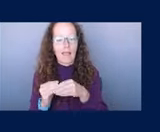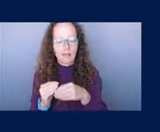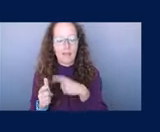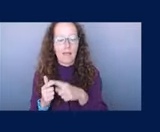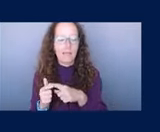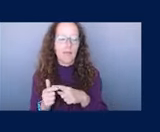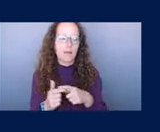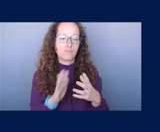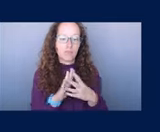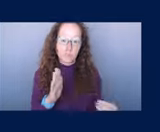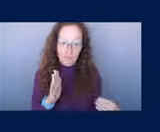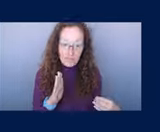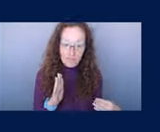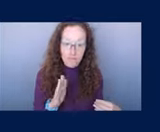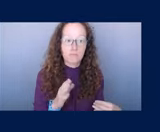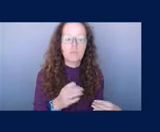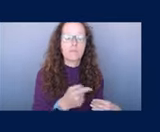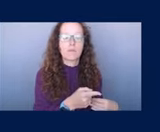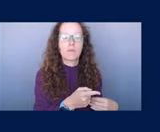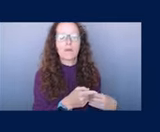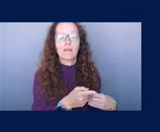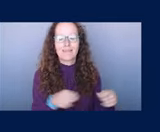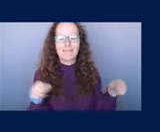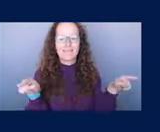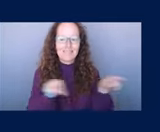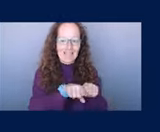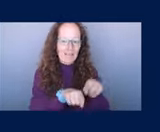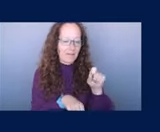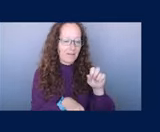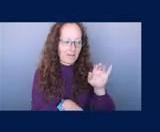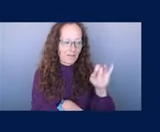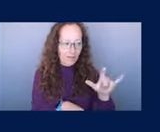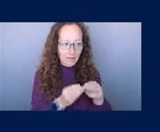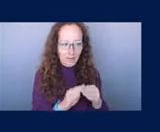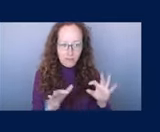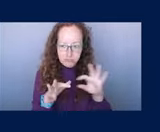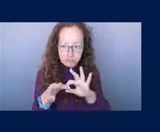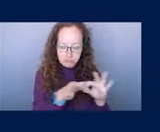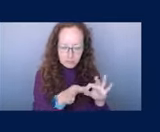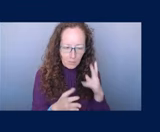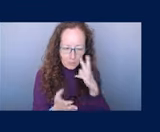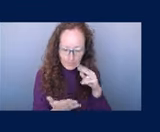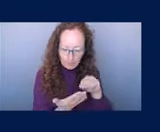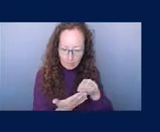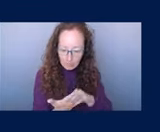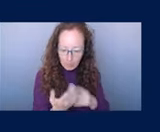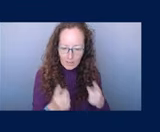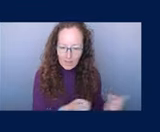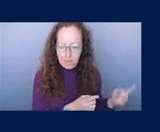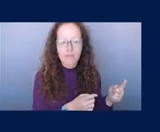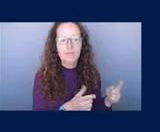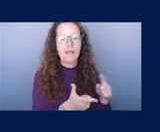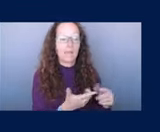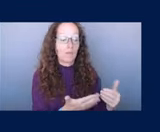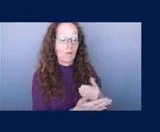back together. But then that new ballot will be the ballot that is tabulated and included in our logs. And then after the end of